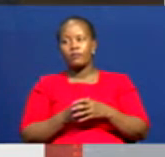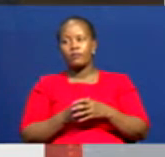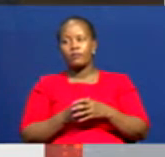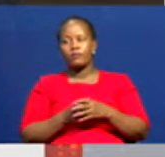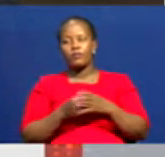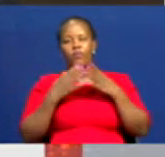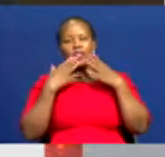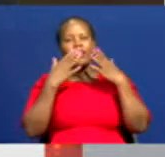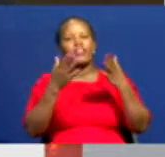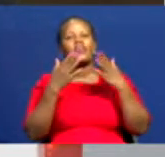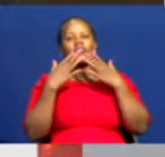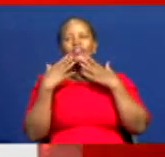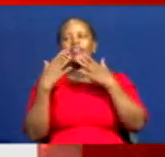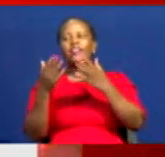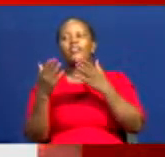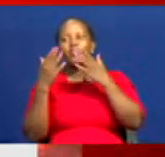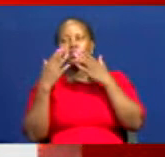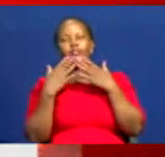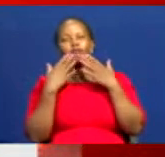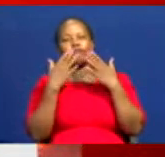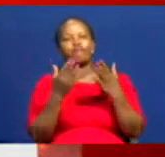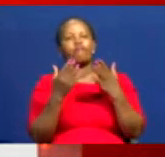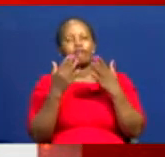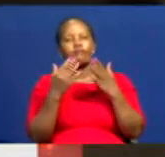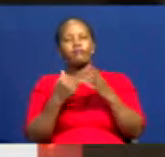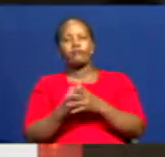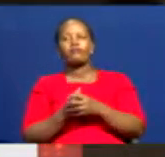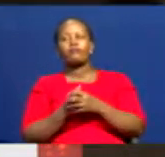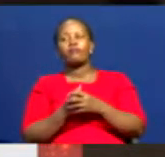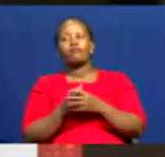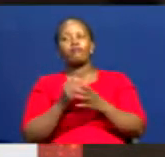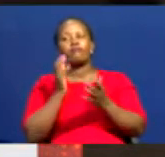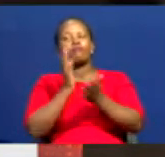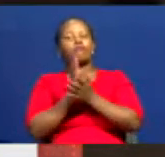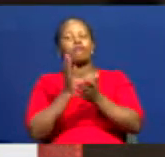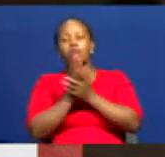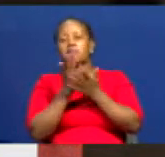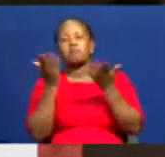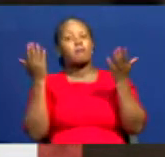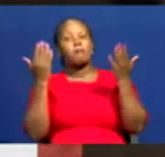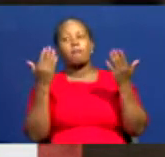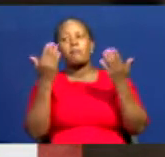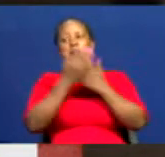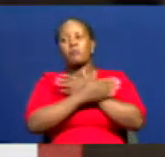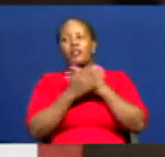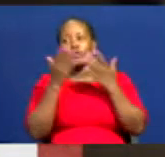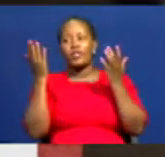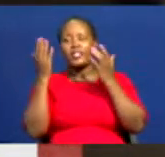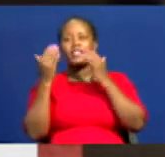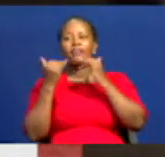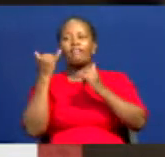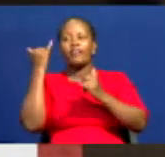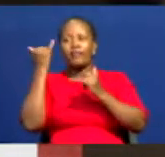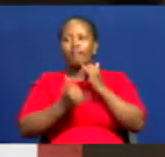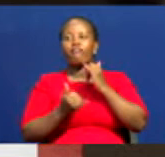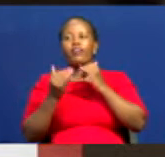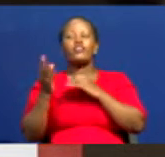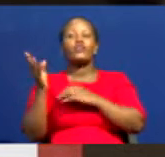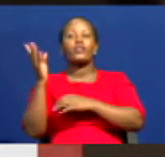Thank you very much, Mudibo, Bucket Broadcasting House. Of course, tonight marks the end of the